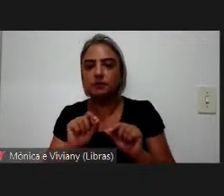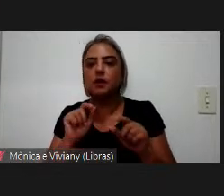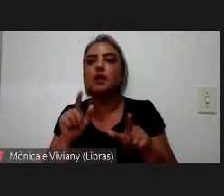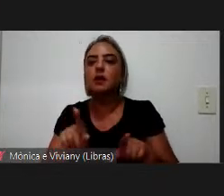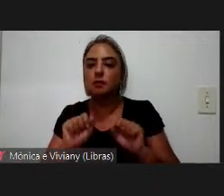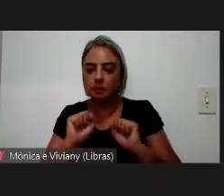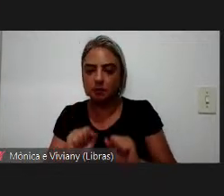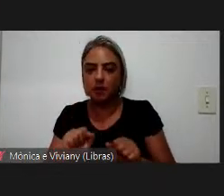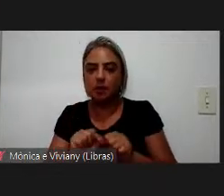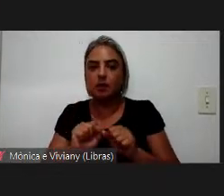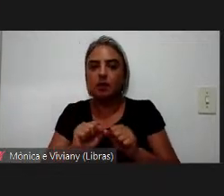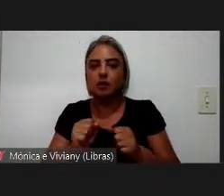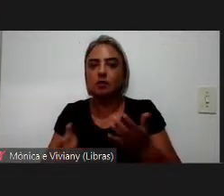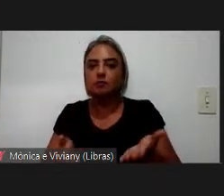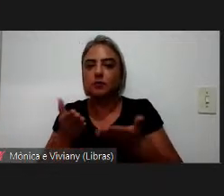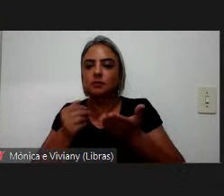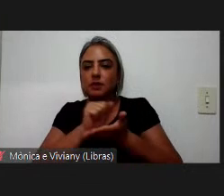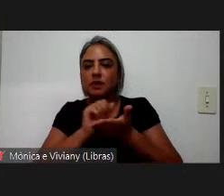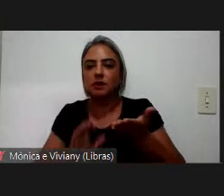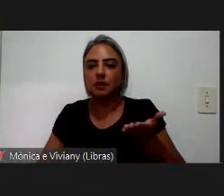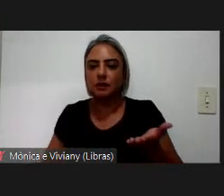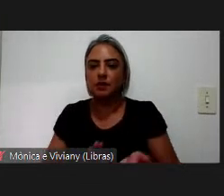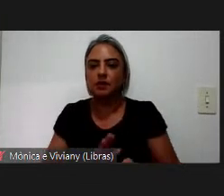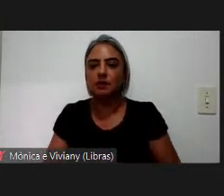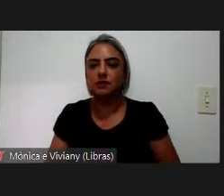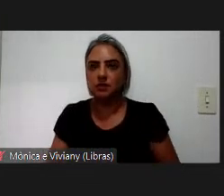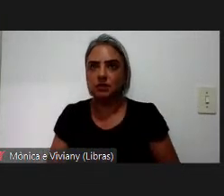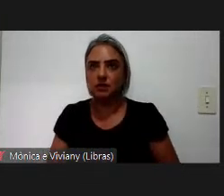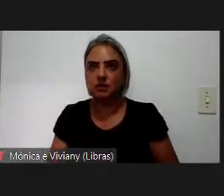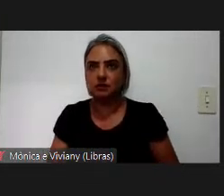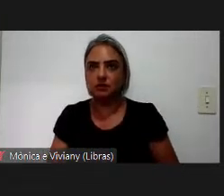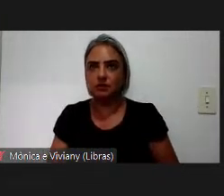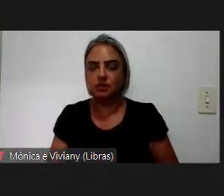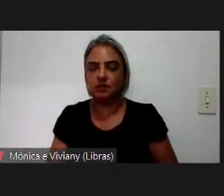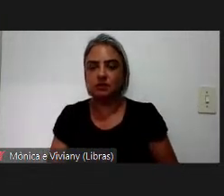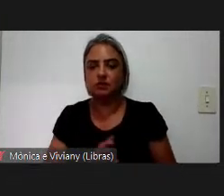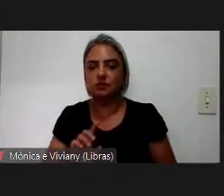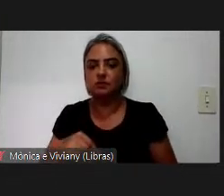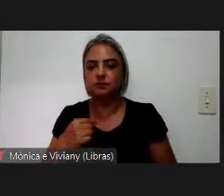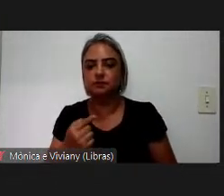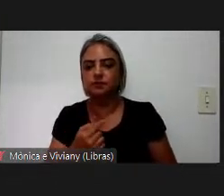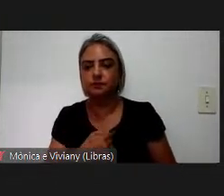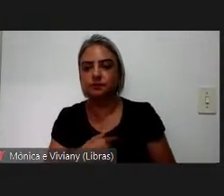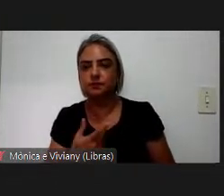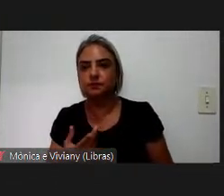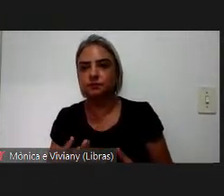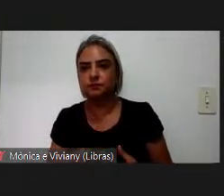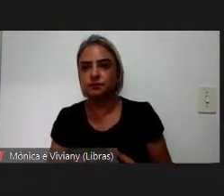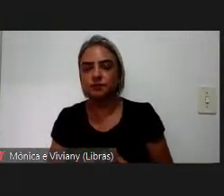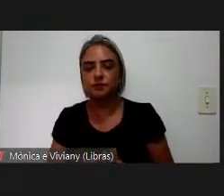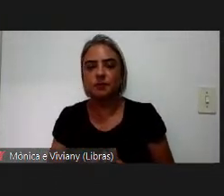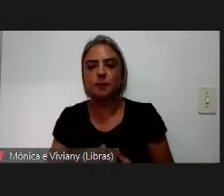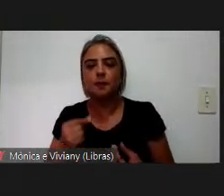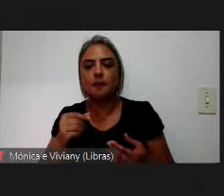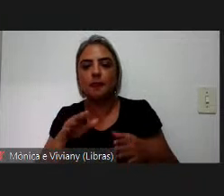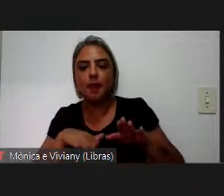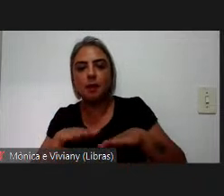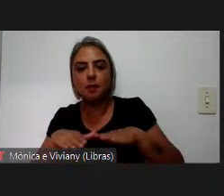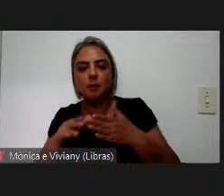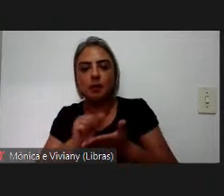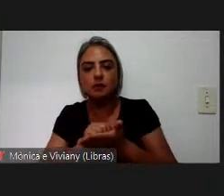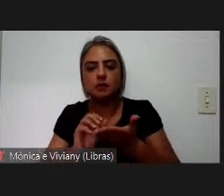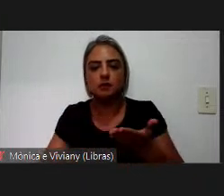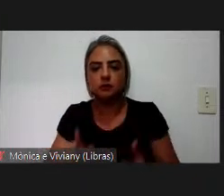So we can mobilize actions. I think that the recommendations can conduct